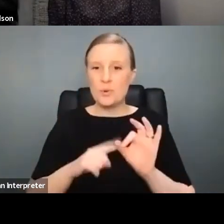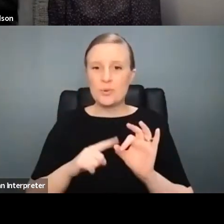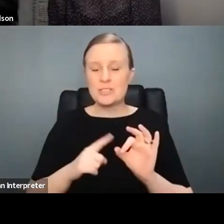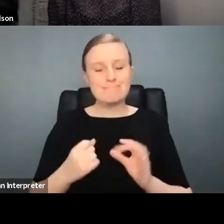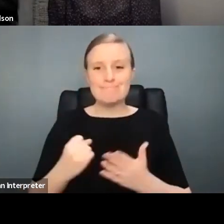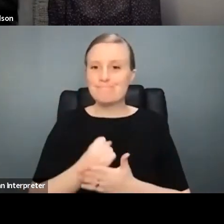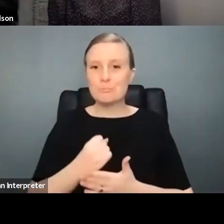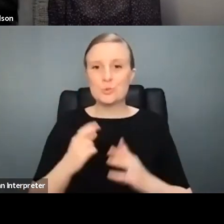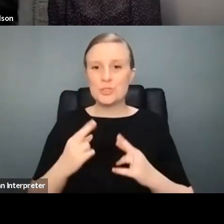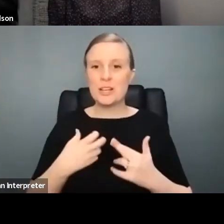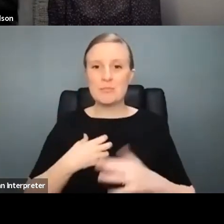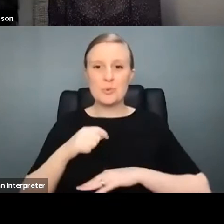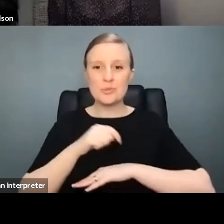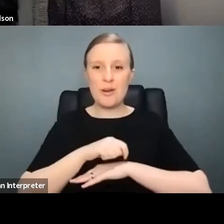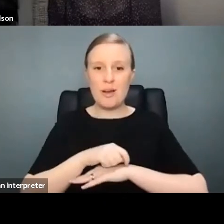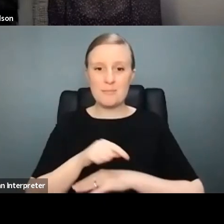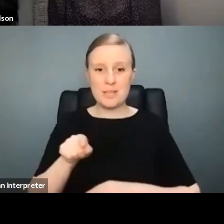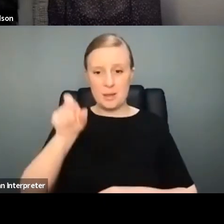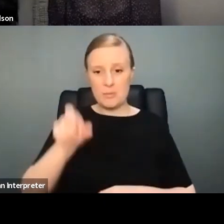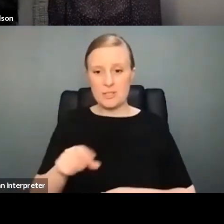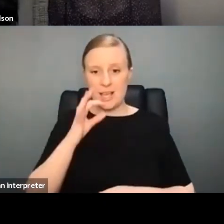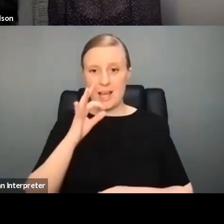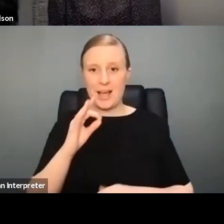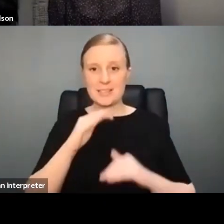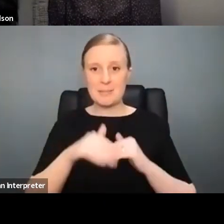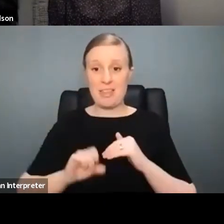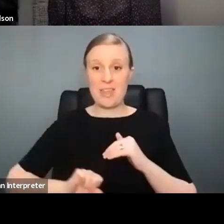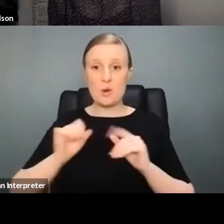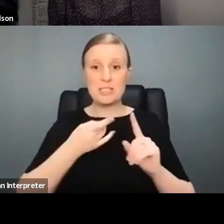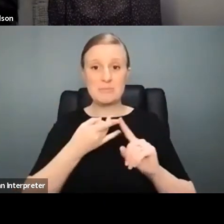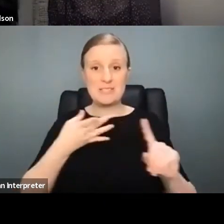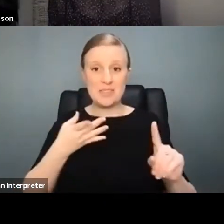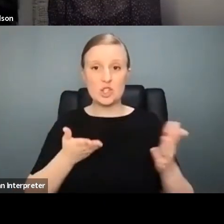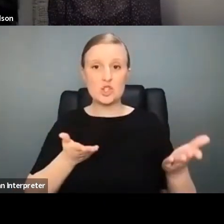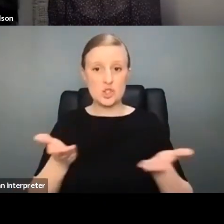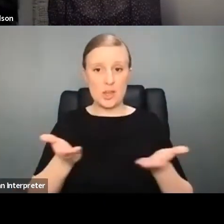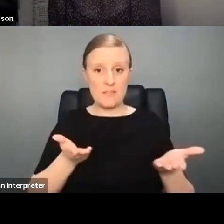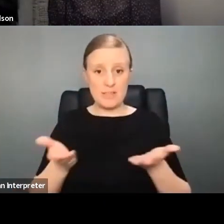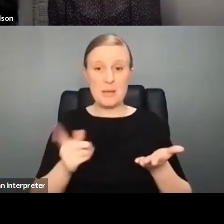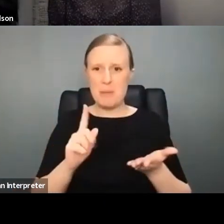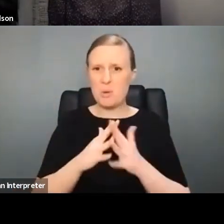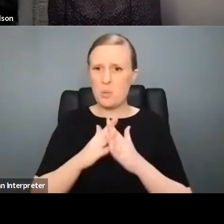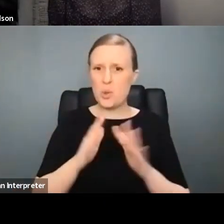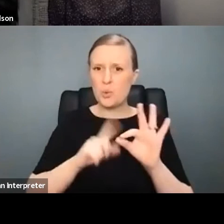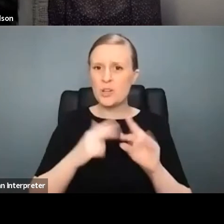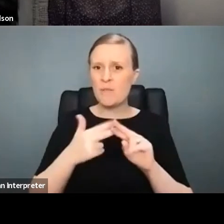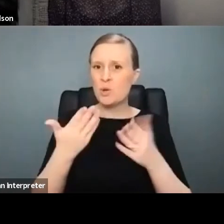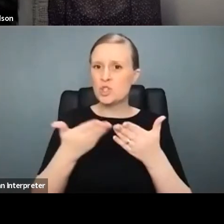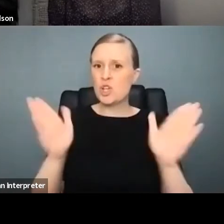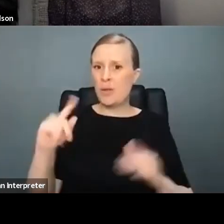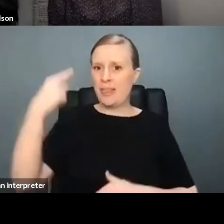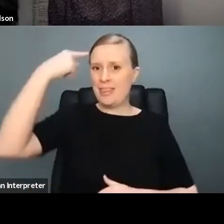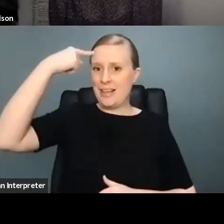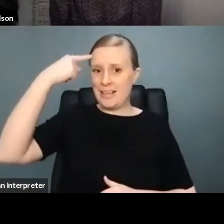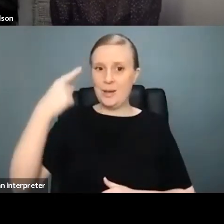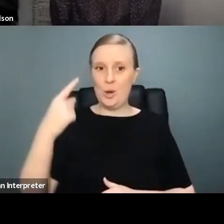this person asks about their specific service, but I think it's good generally. It's like, what have we been doing well, but what do we need to improve